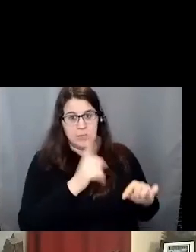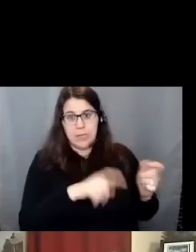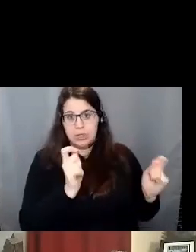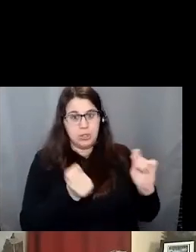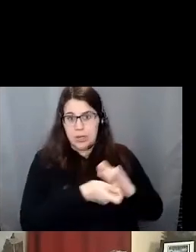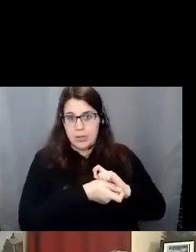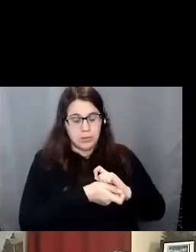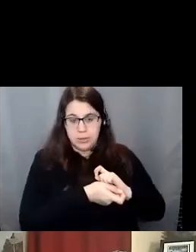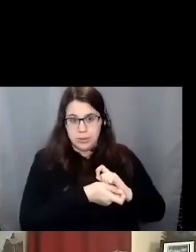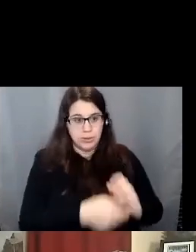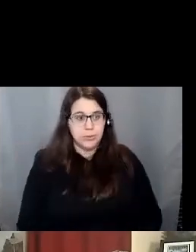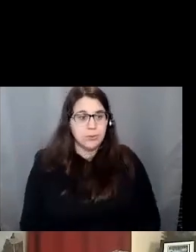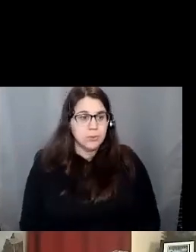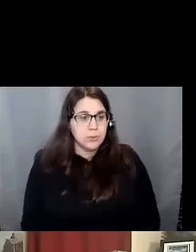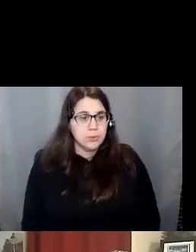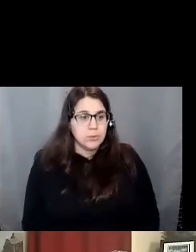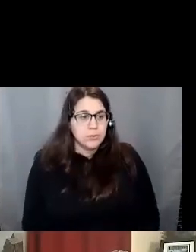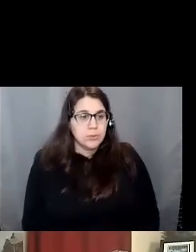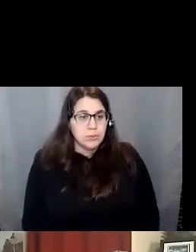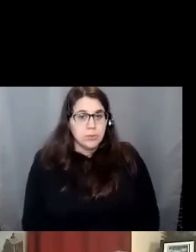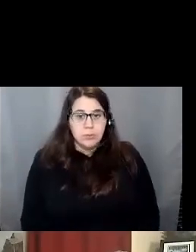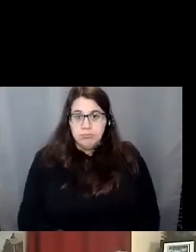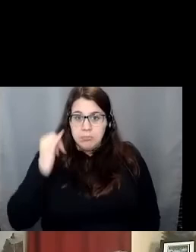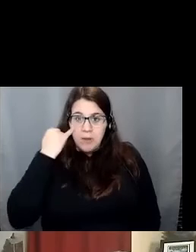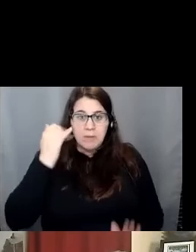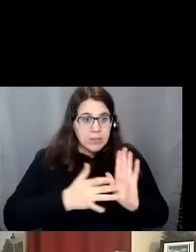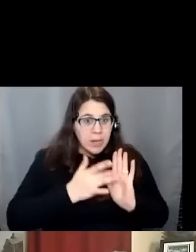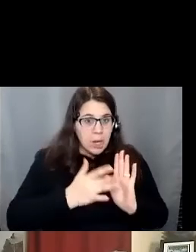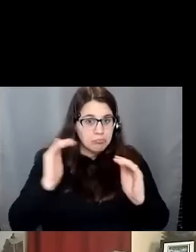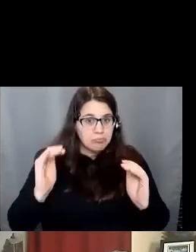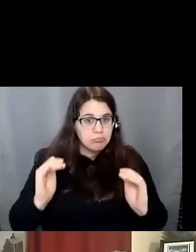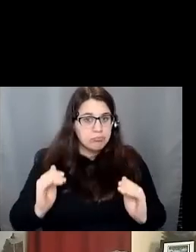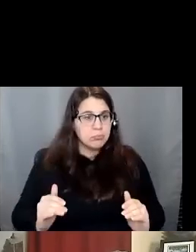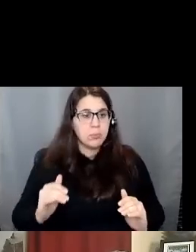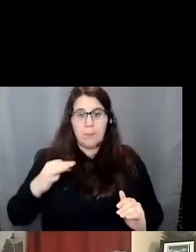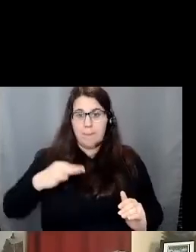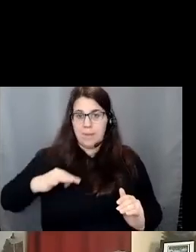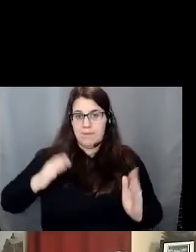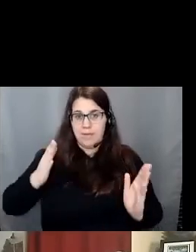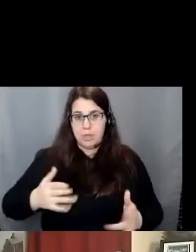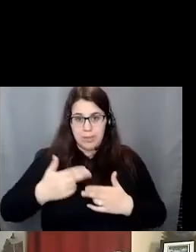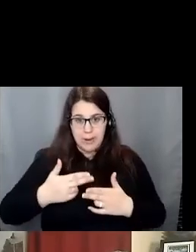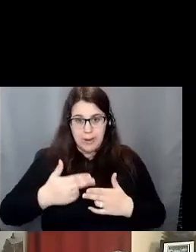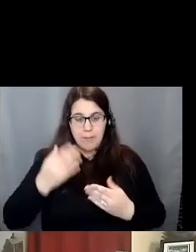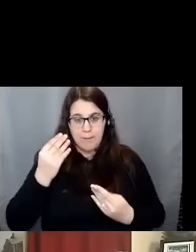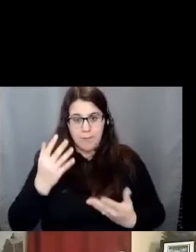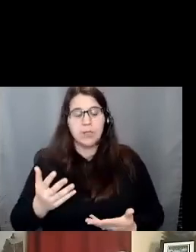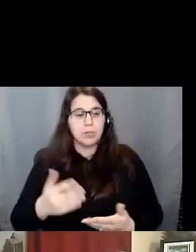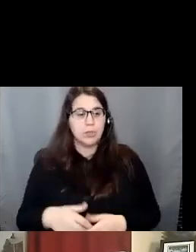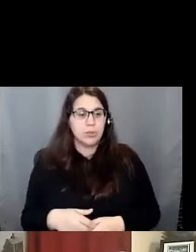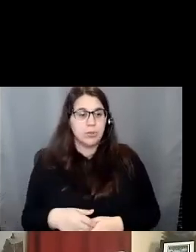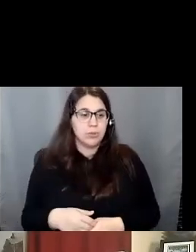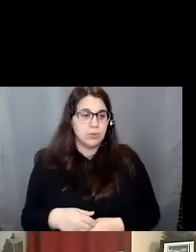allowed to be changed. As you go down, you have the beneficiary information, name of the